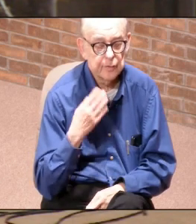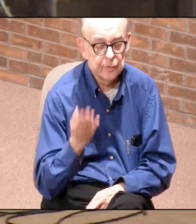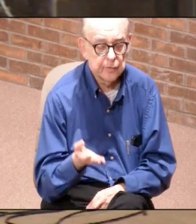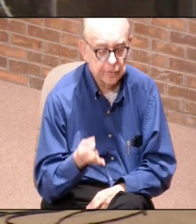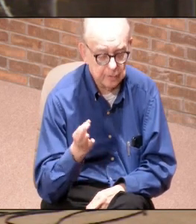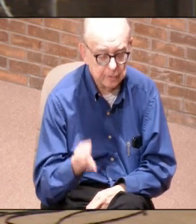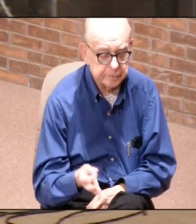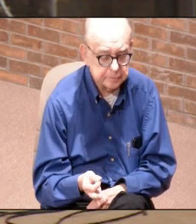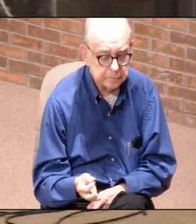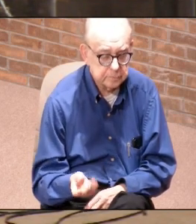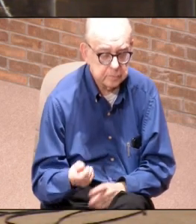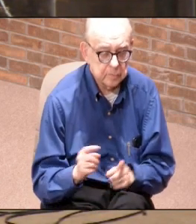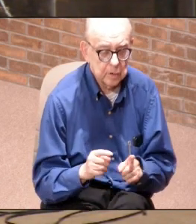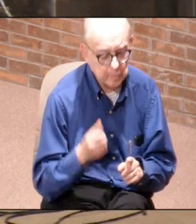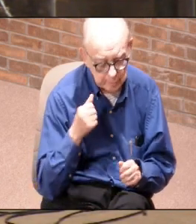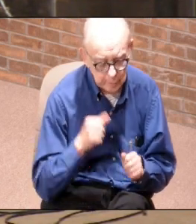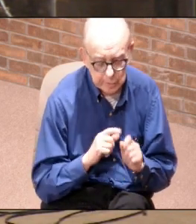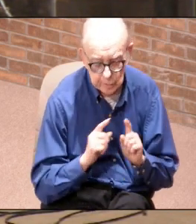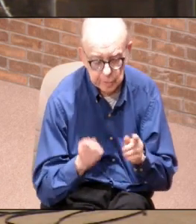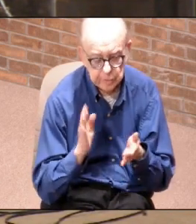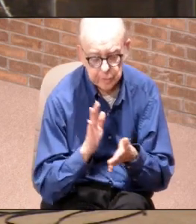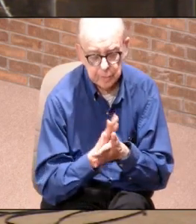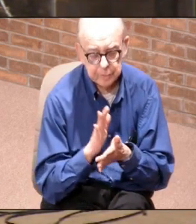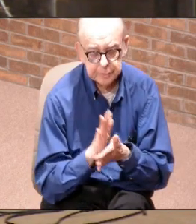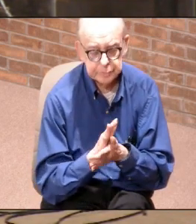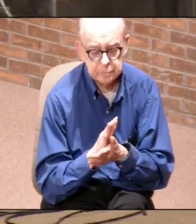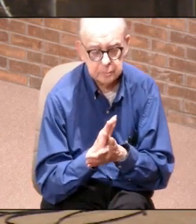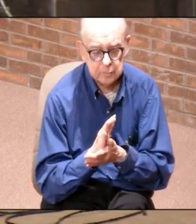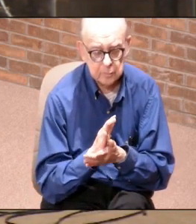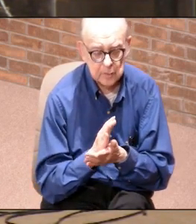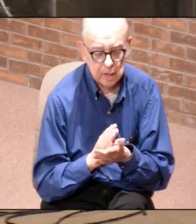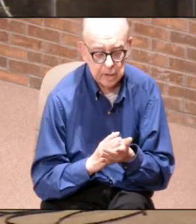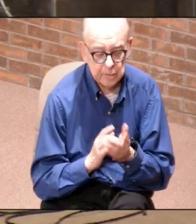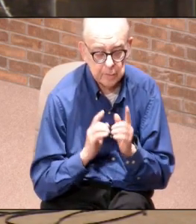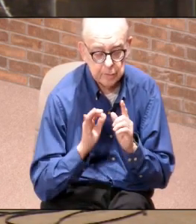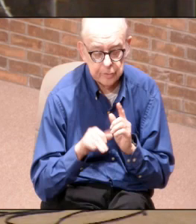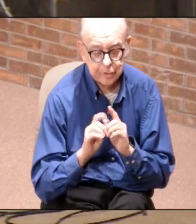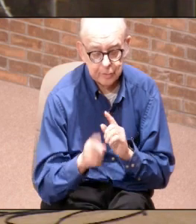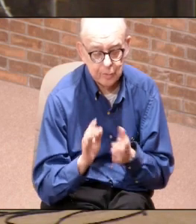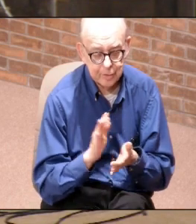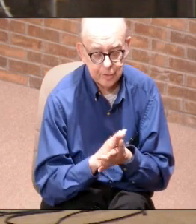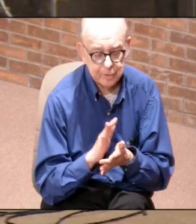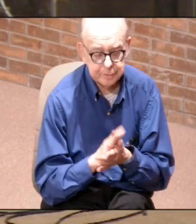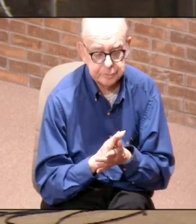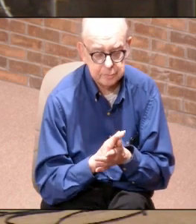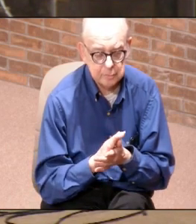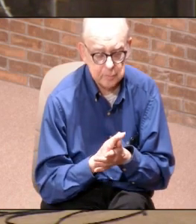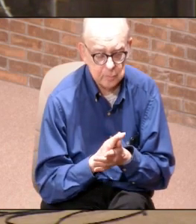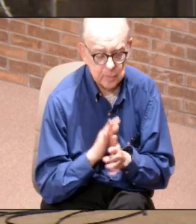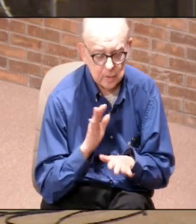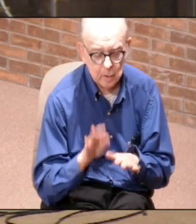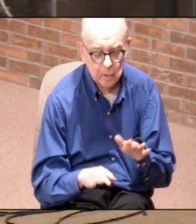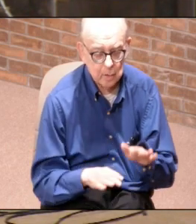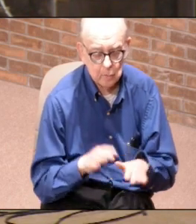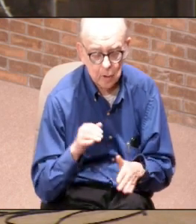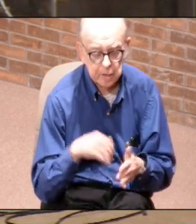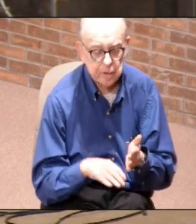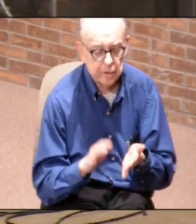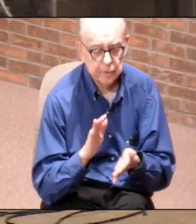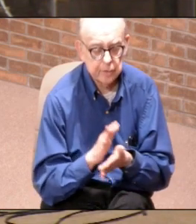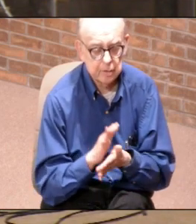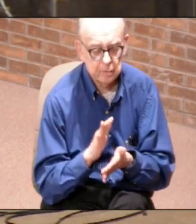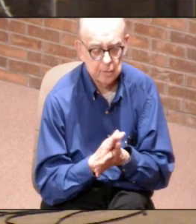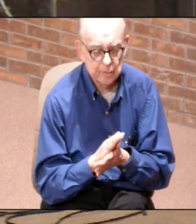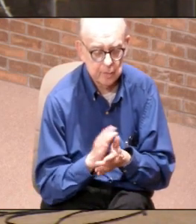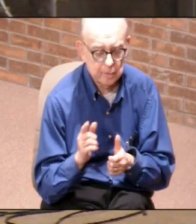Remember when you went to school, and some of you still are, And when you walked into that school,